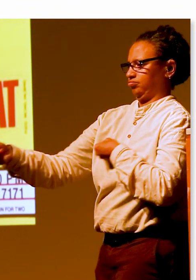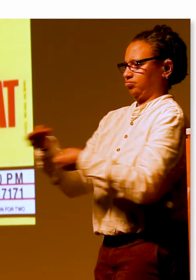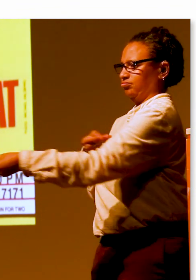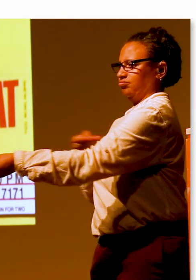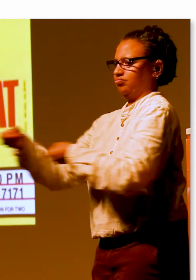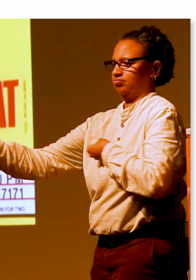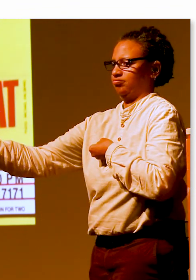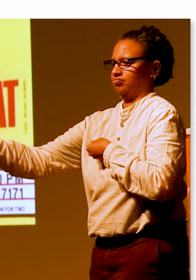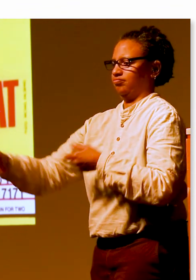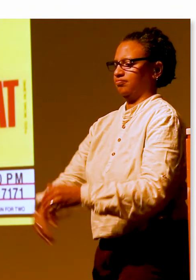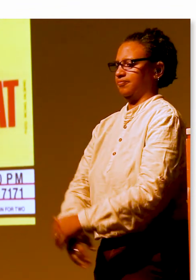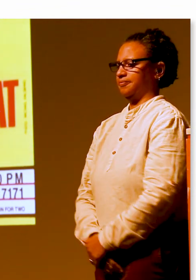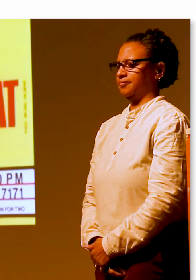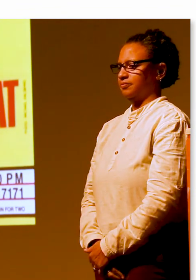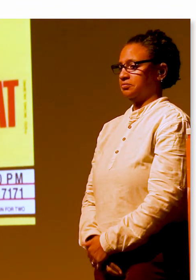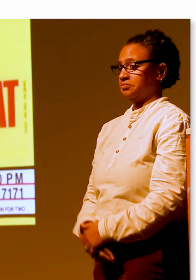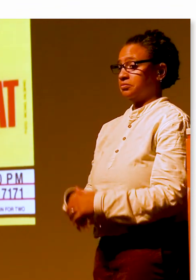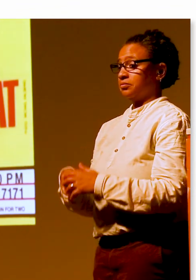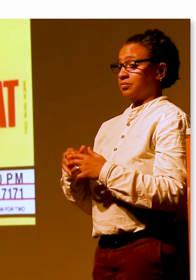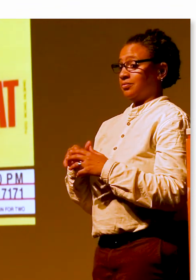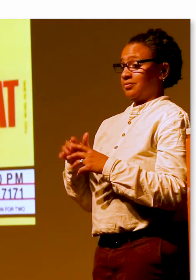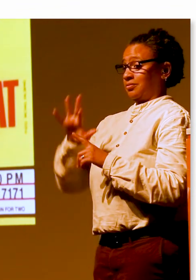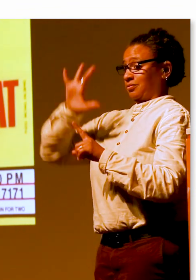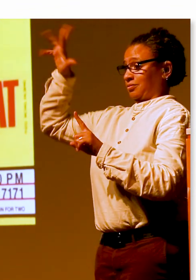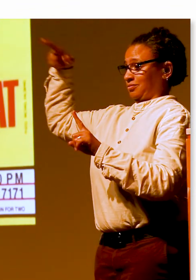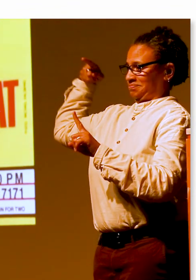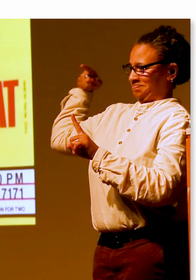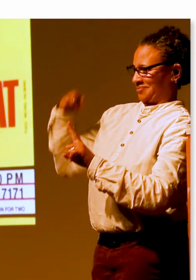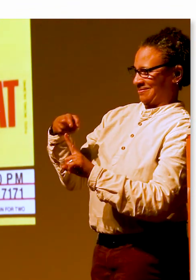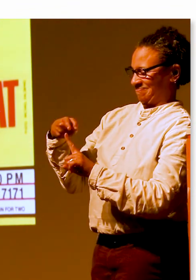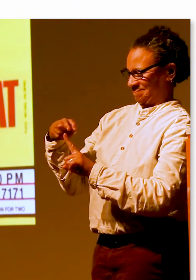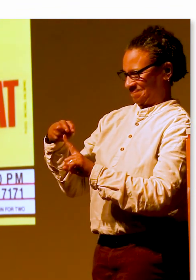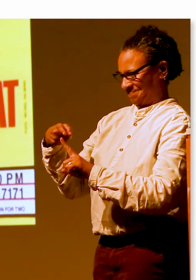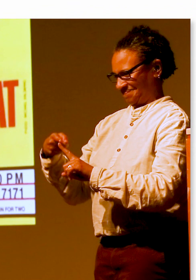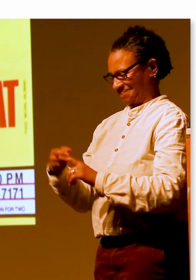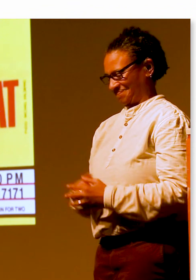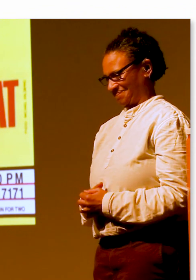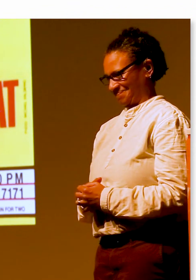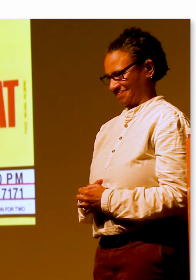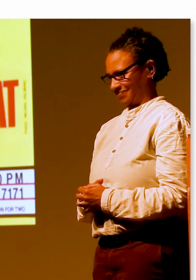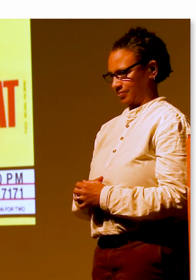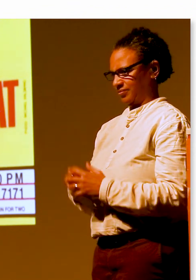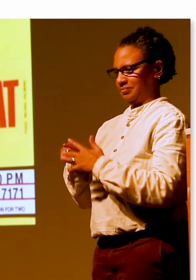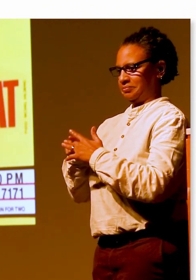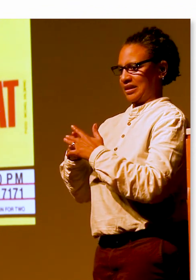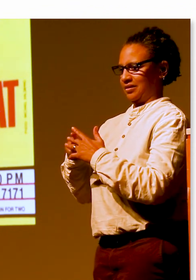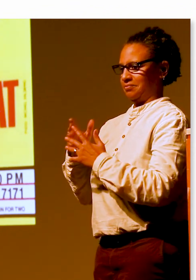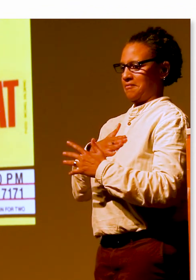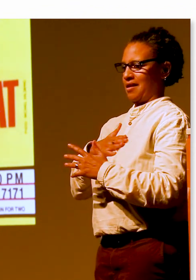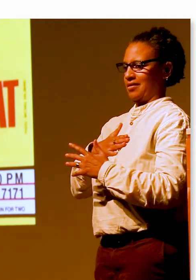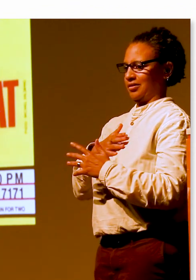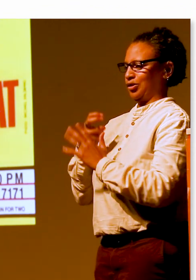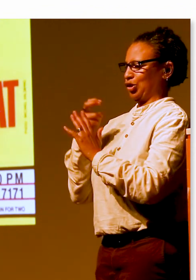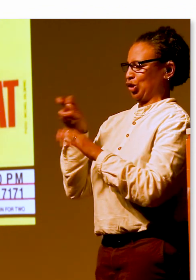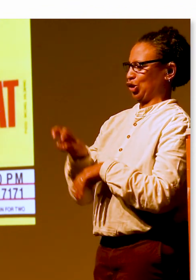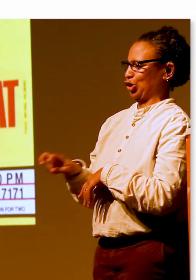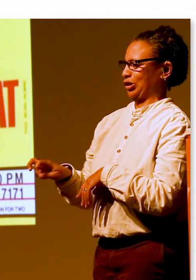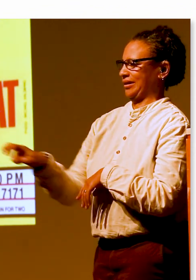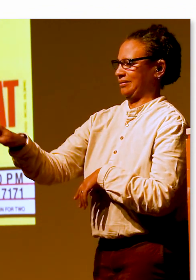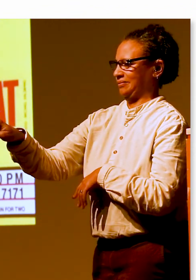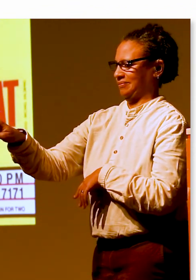I return back to this image, which is the beginning of my personal spiral, which has been a pretty successful one, I think, so